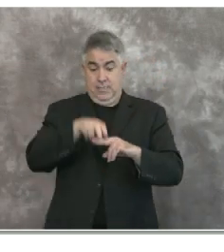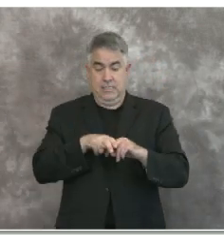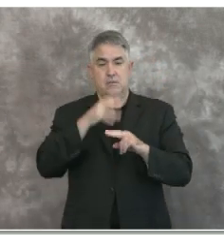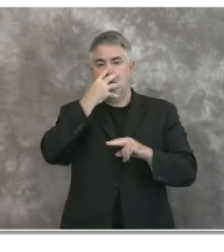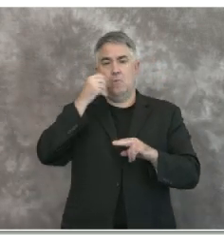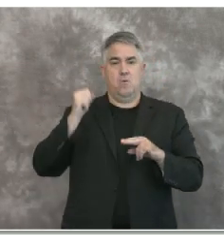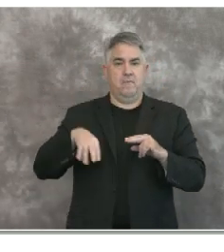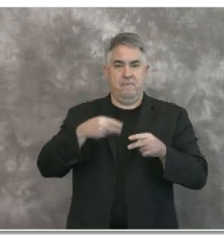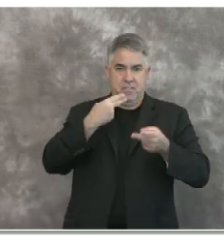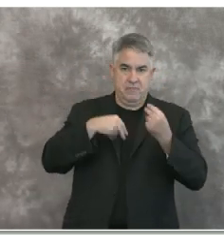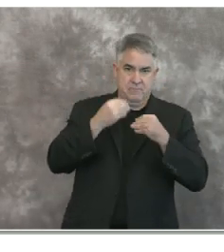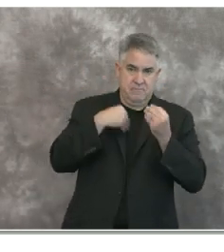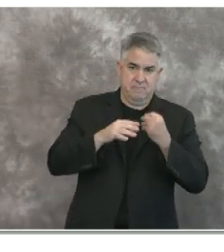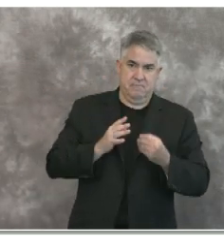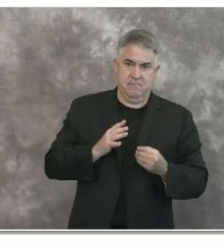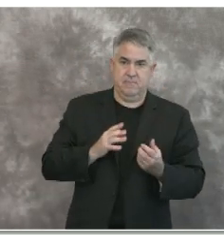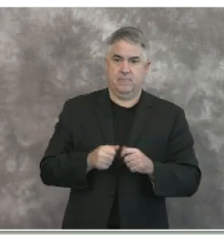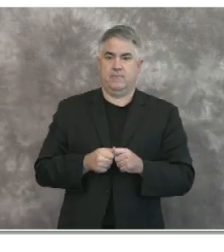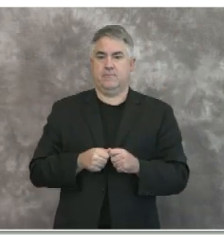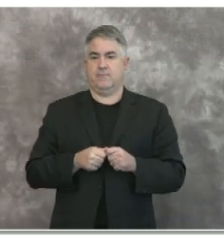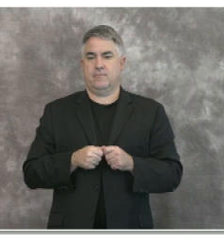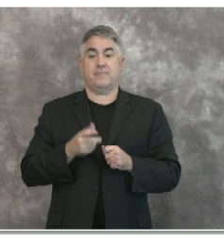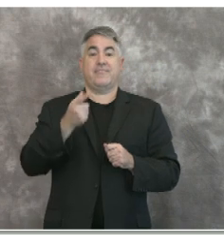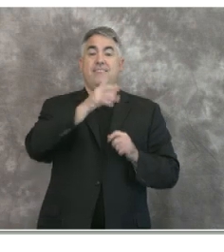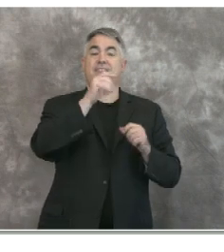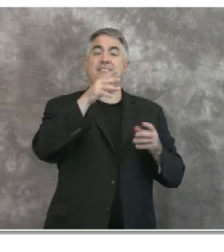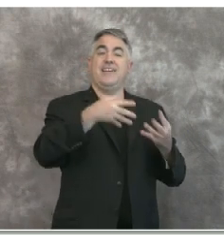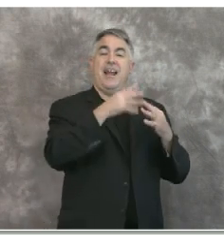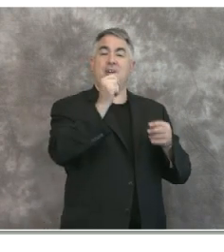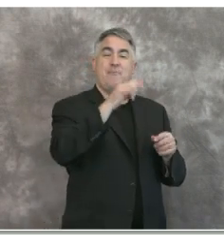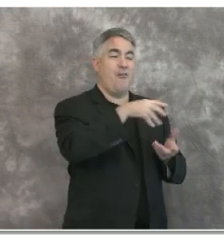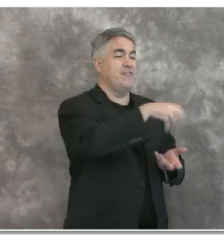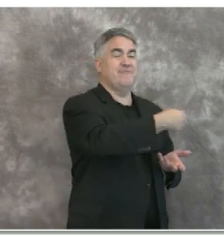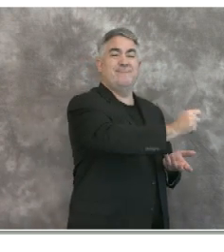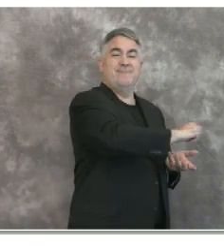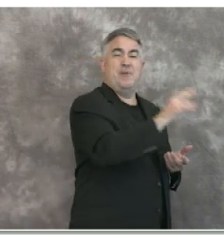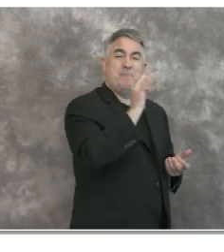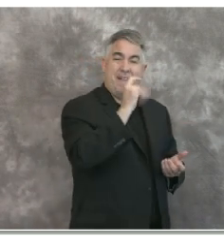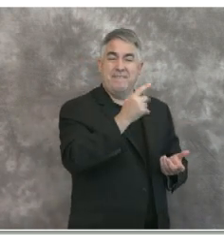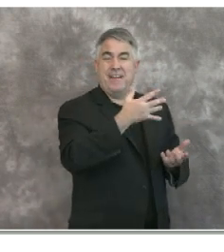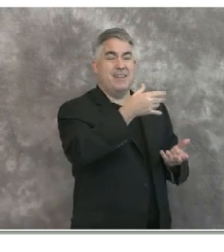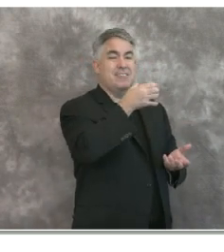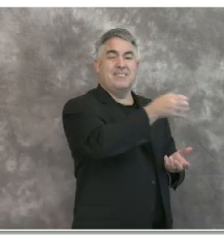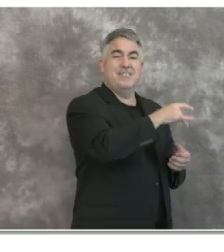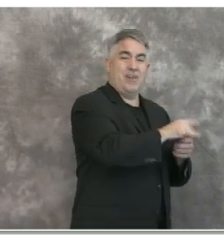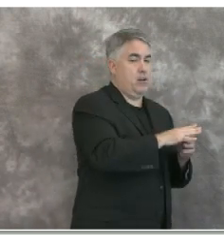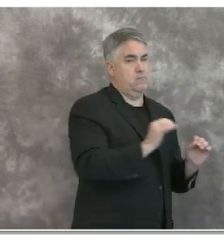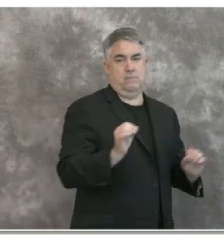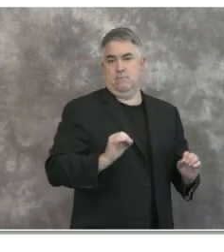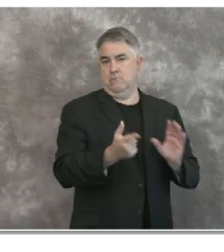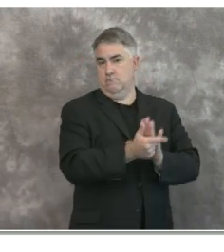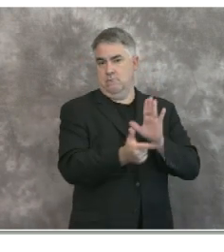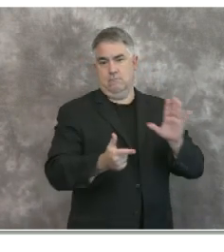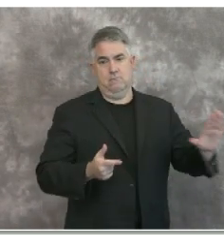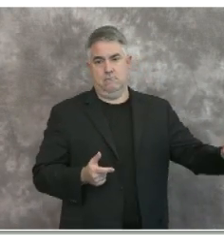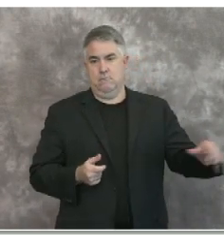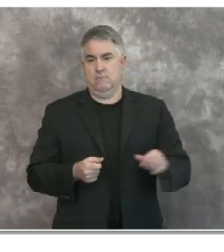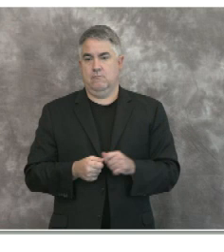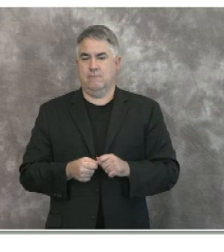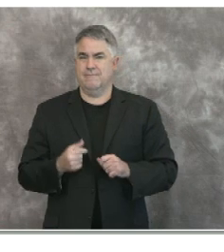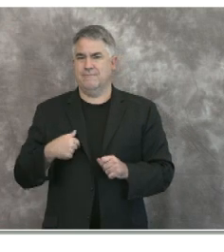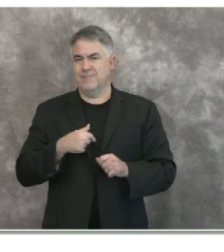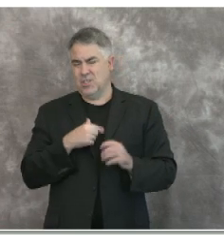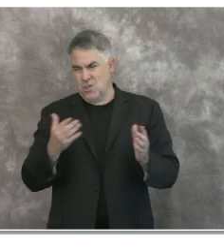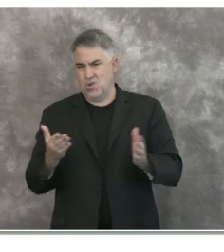self-service, salad bars, self-service type entities. We are encouraging reservations, and we are also encouraging